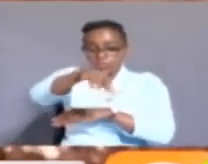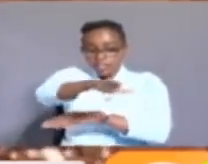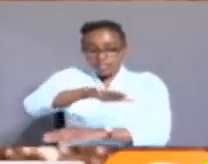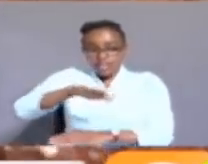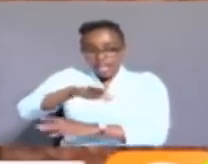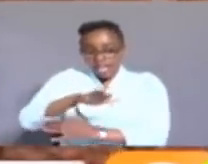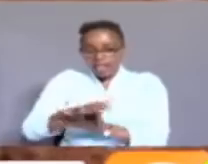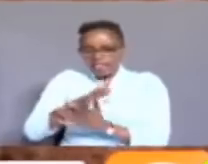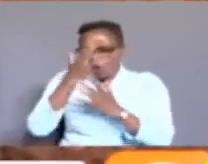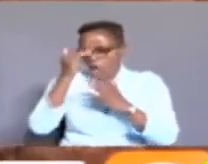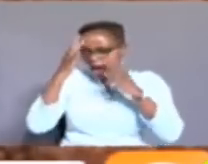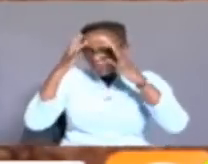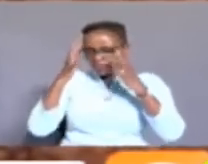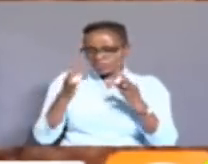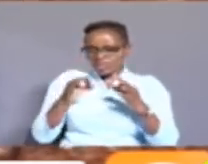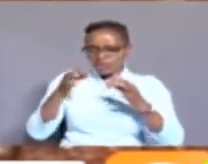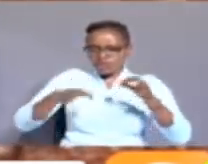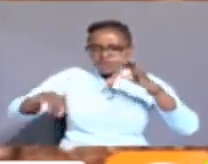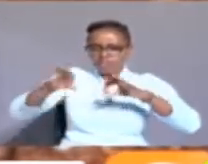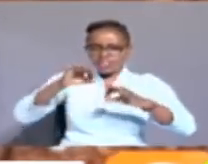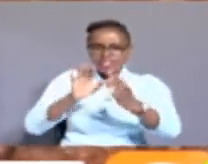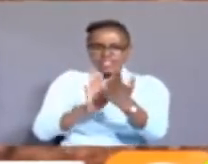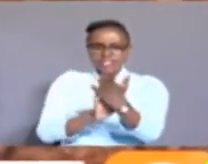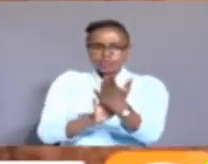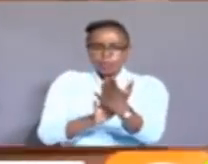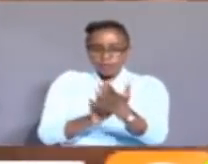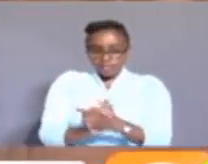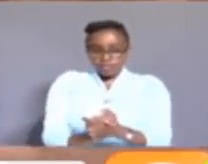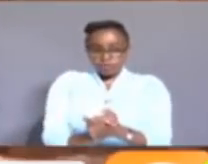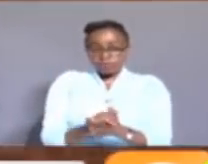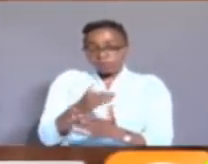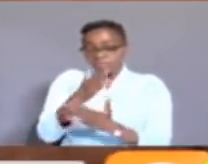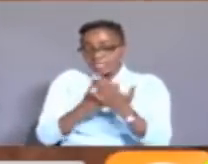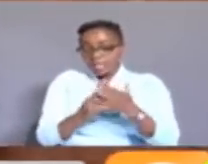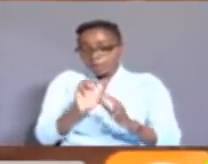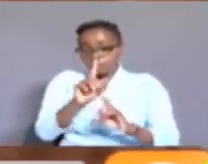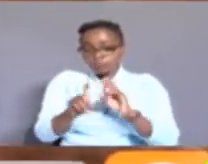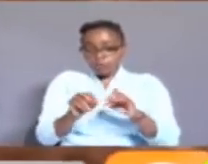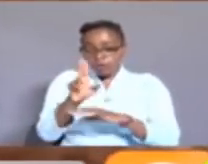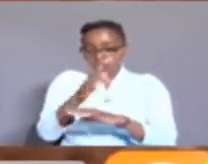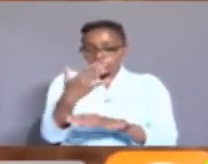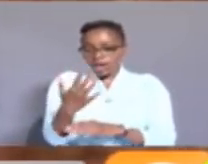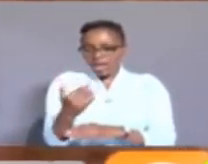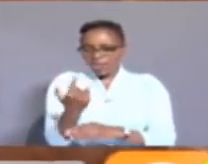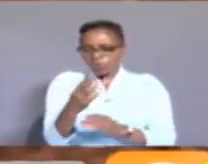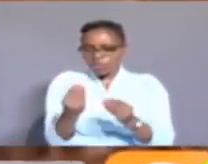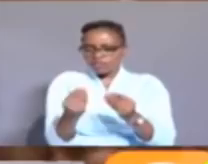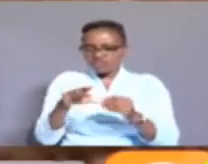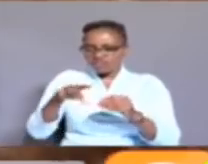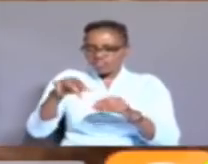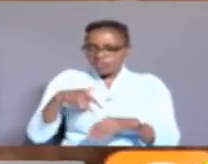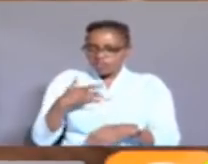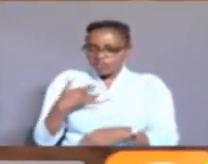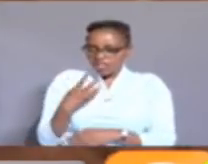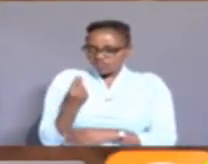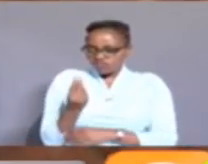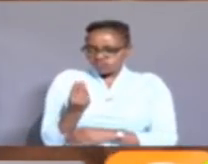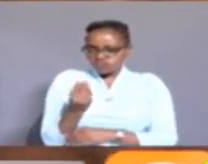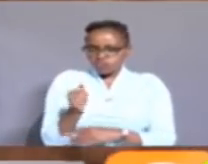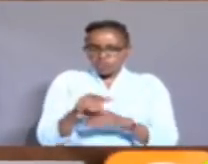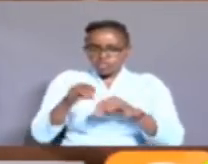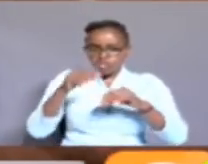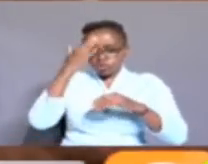in order to determine fertilizer recommendations. Some tests can be done by hand by simply filling the soil in order to determine